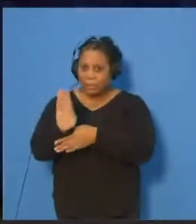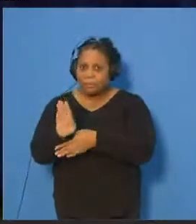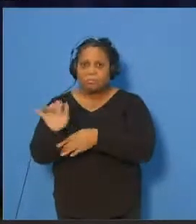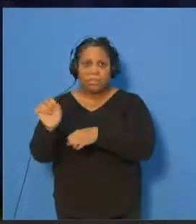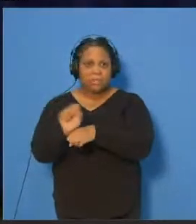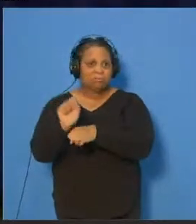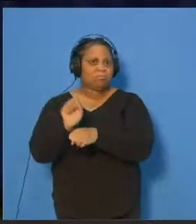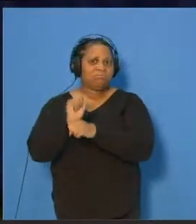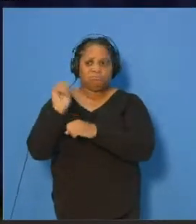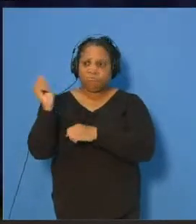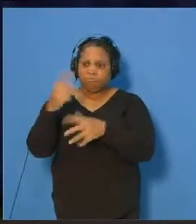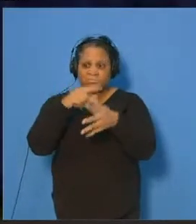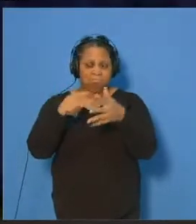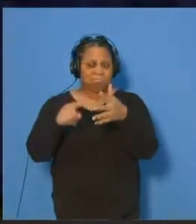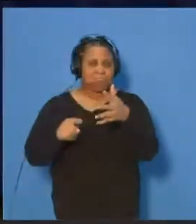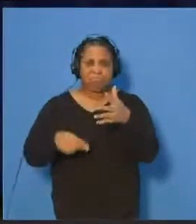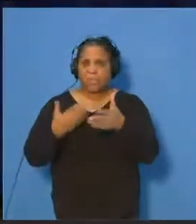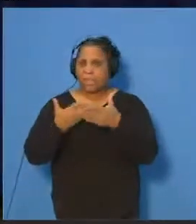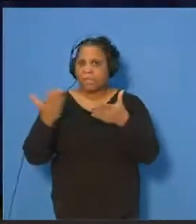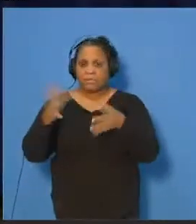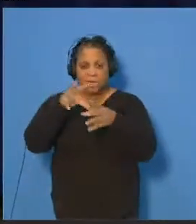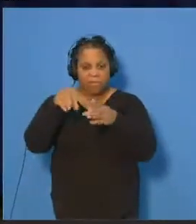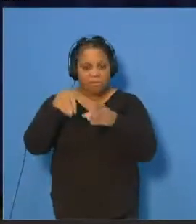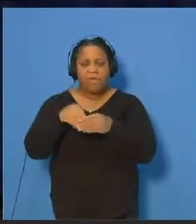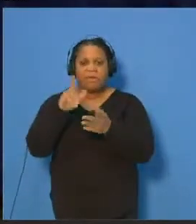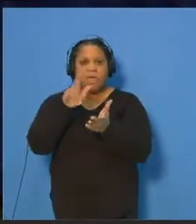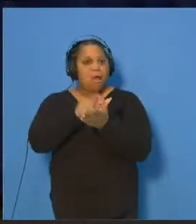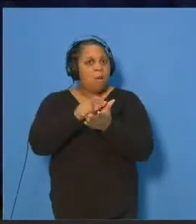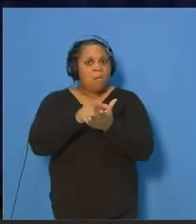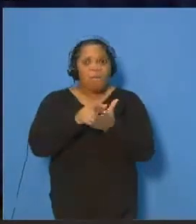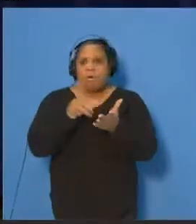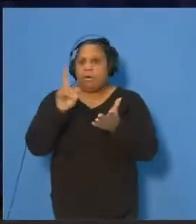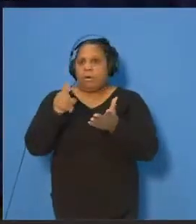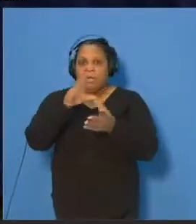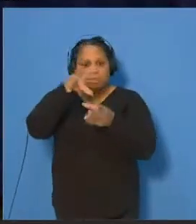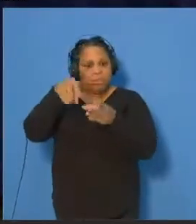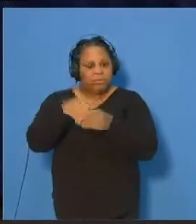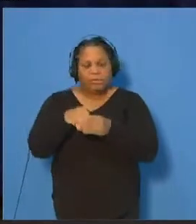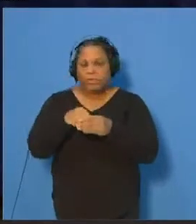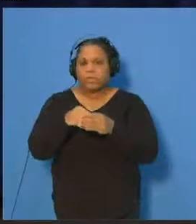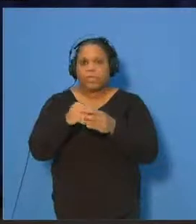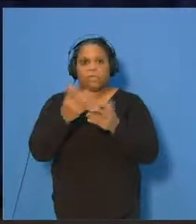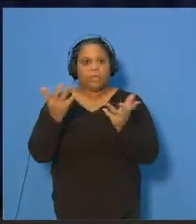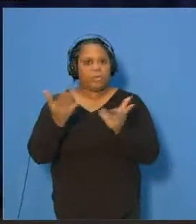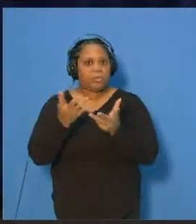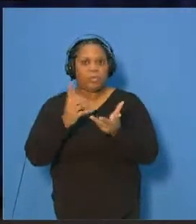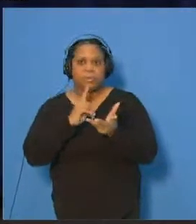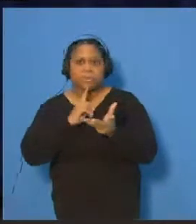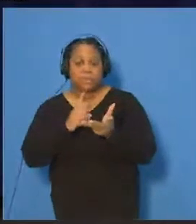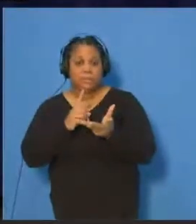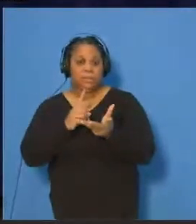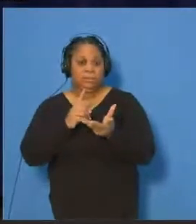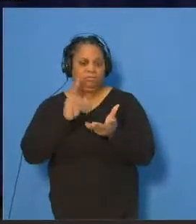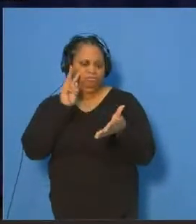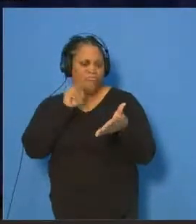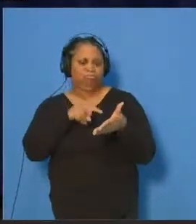operations, all of those various things that have to be factored. The airport have to be factored into what it is that we are looking at. So that's going to be the